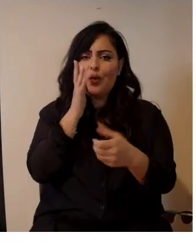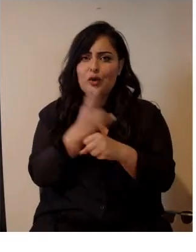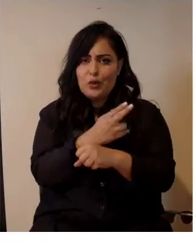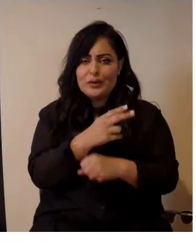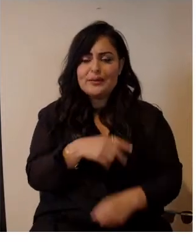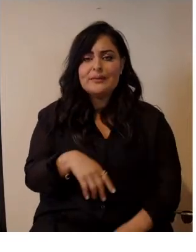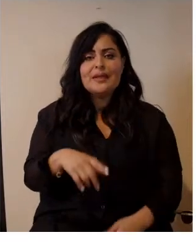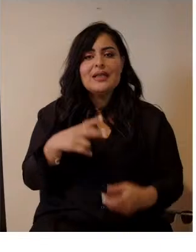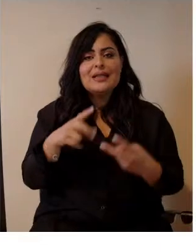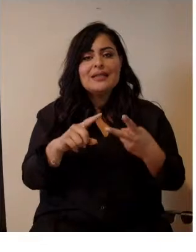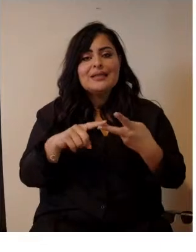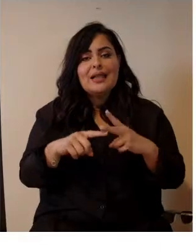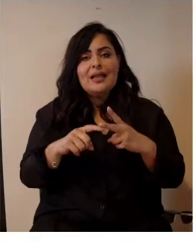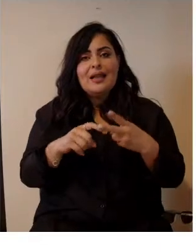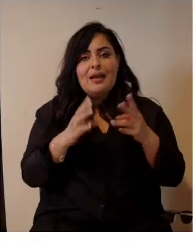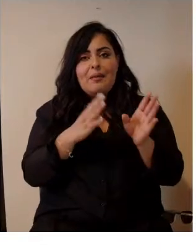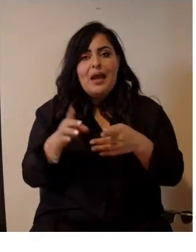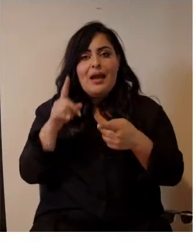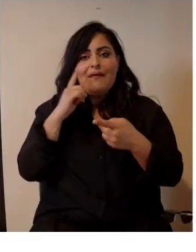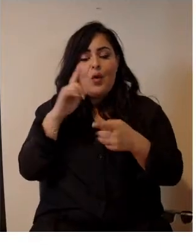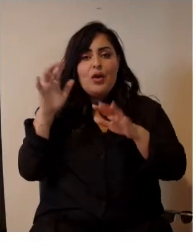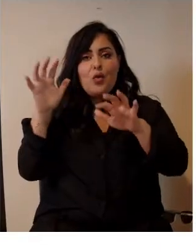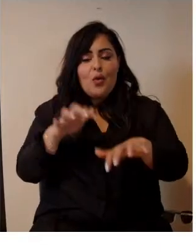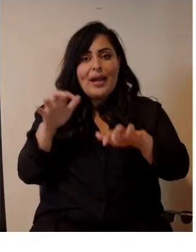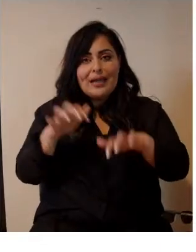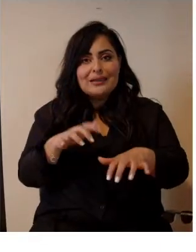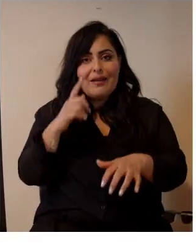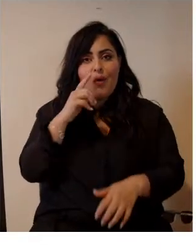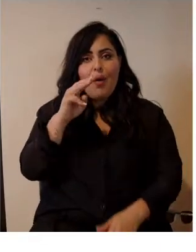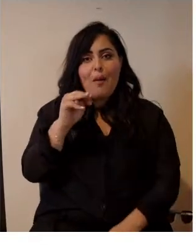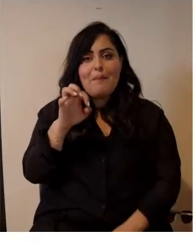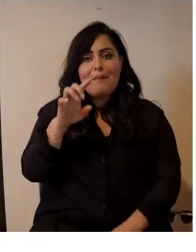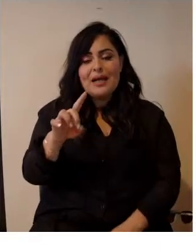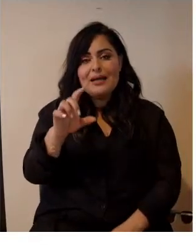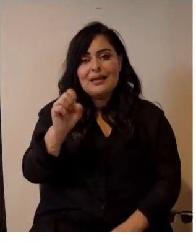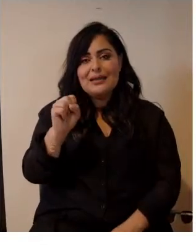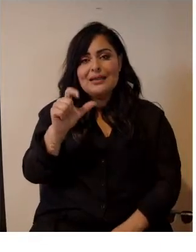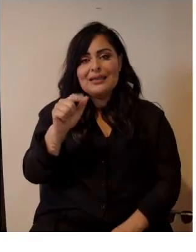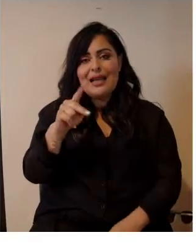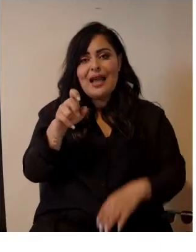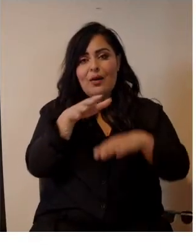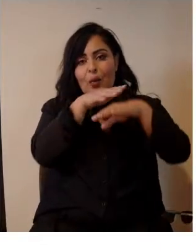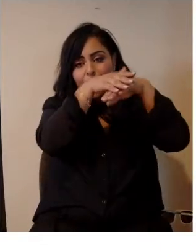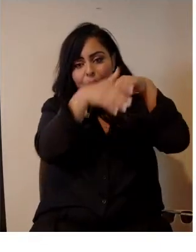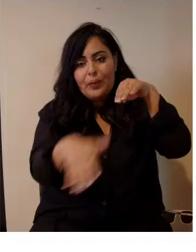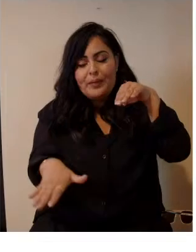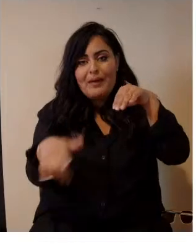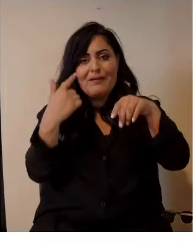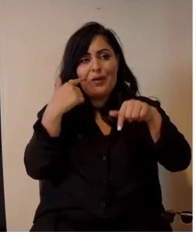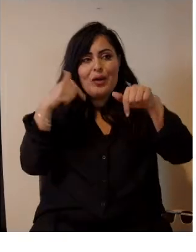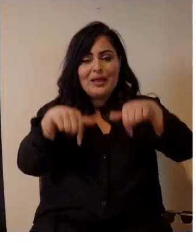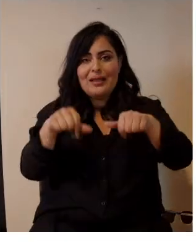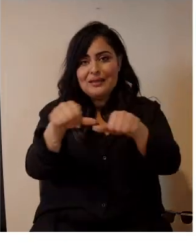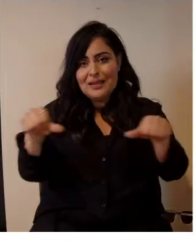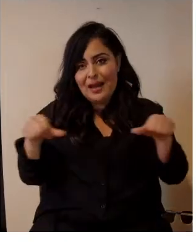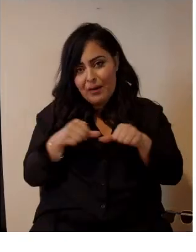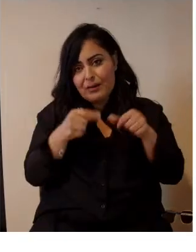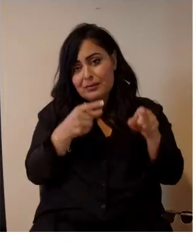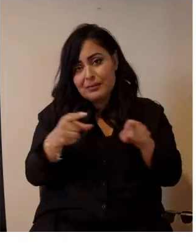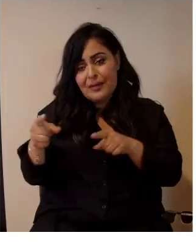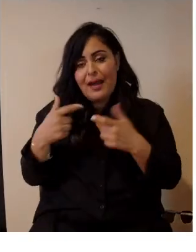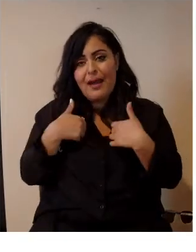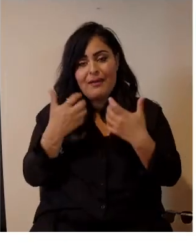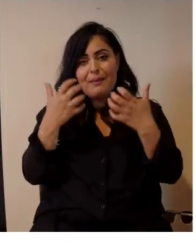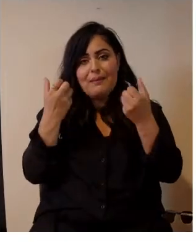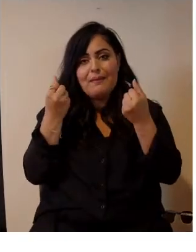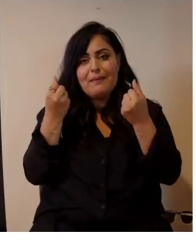what is the plan for when the rains come? Is there a plan for mudslides? So obviously in this area, one of the things that does happen is you get large